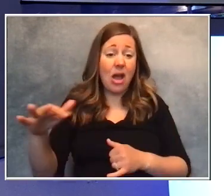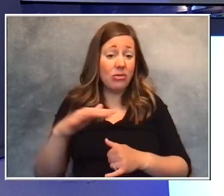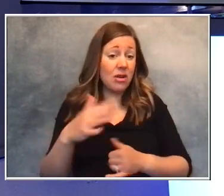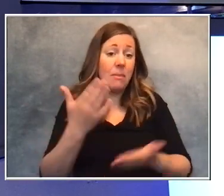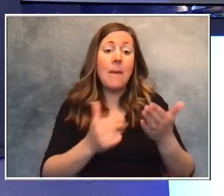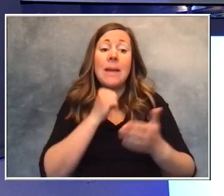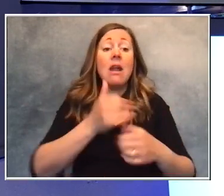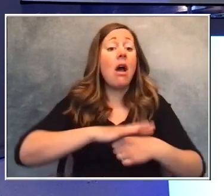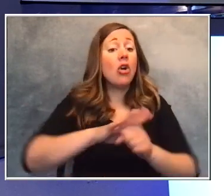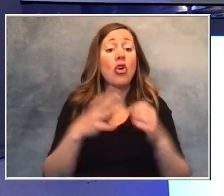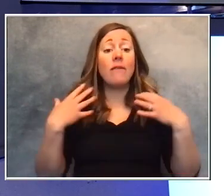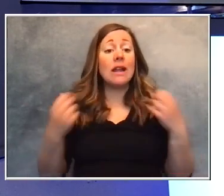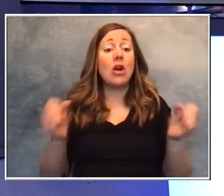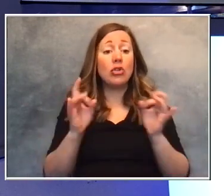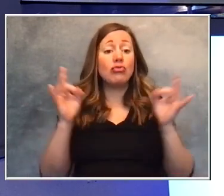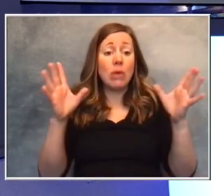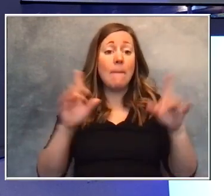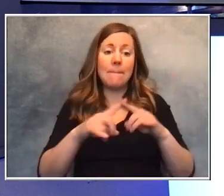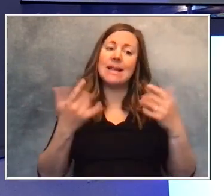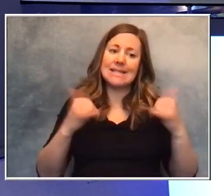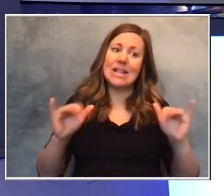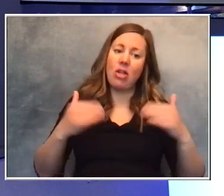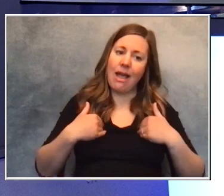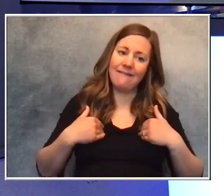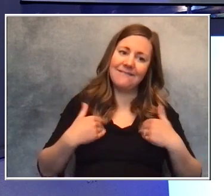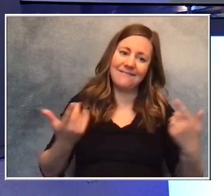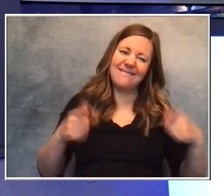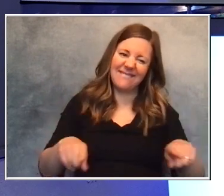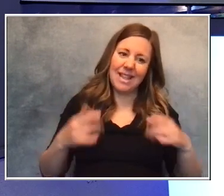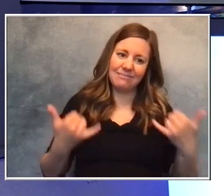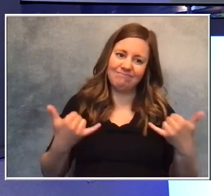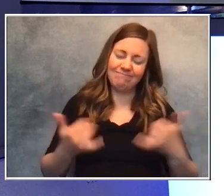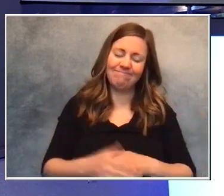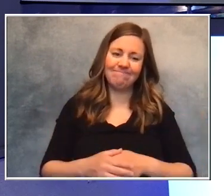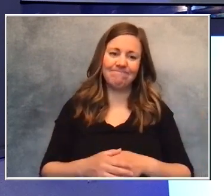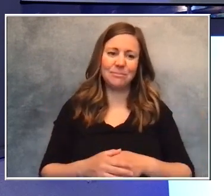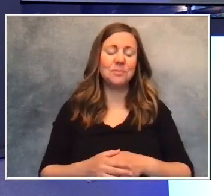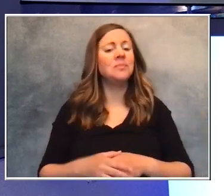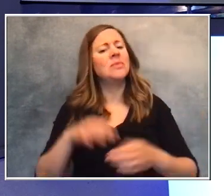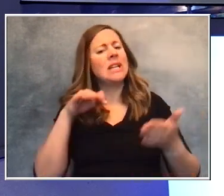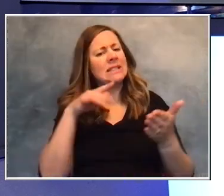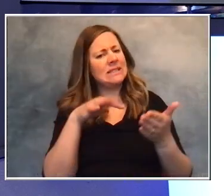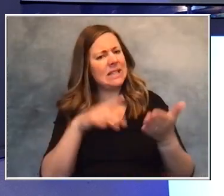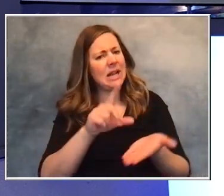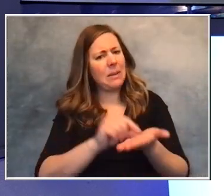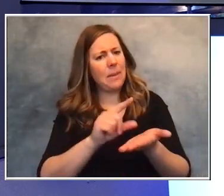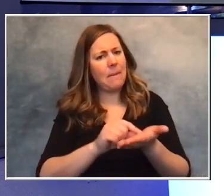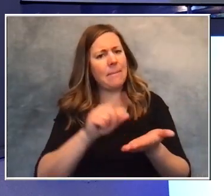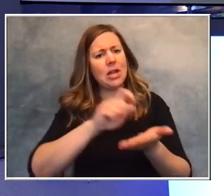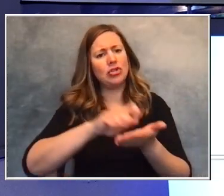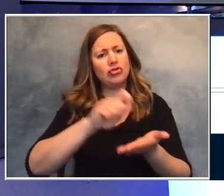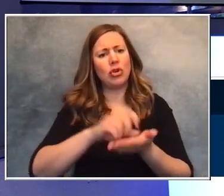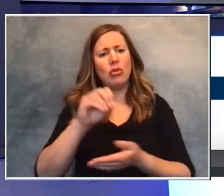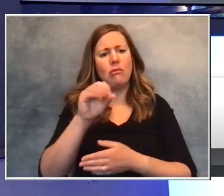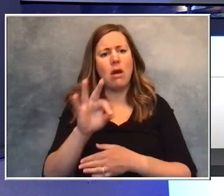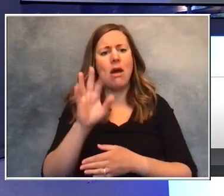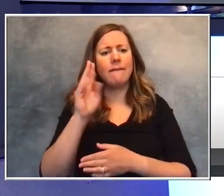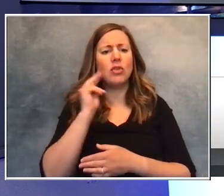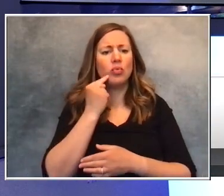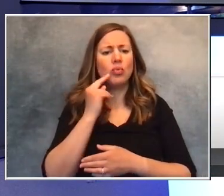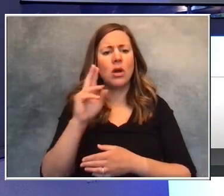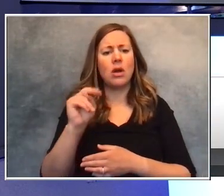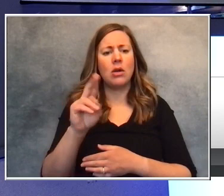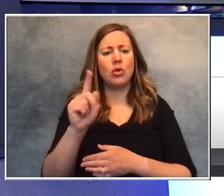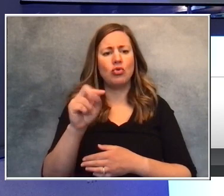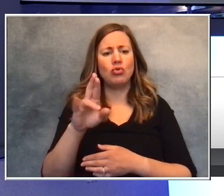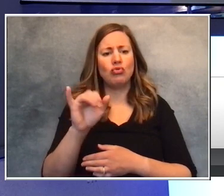crisis, but there's a COVID health crunch that's still going on right now. I understand. Hey, so there was a study published in the journal Nutrients. Yeah. It looked at curcumin,